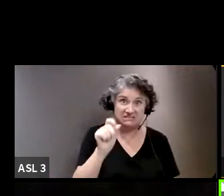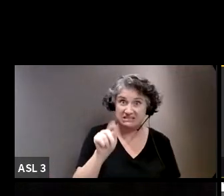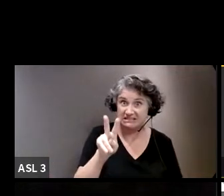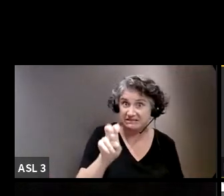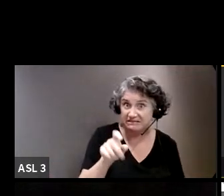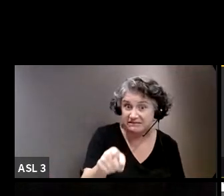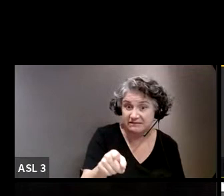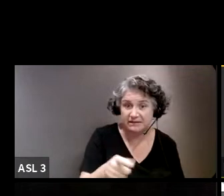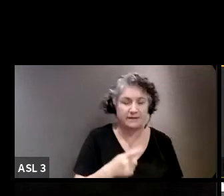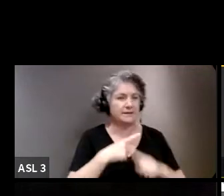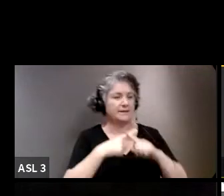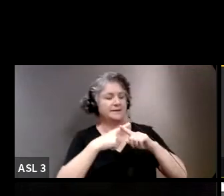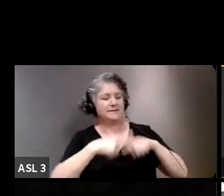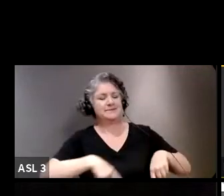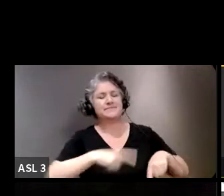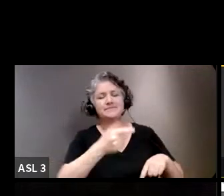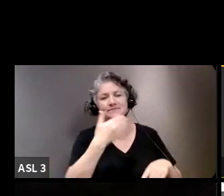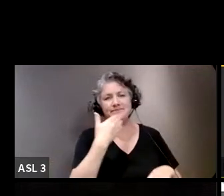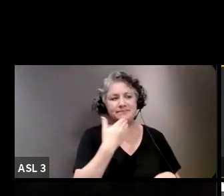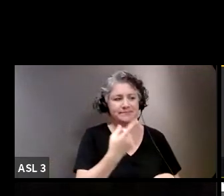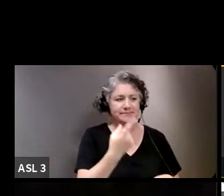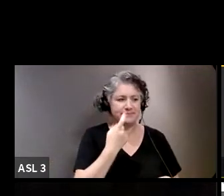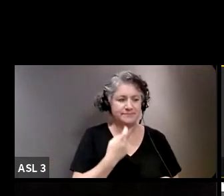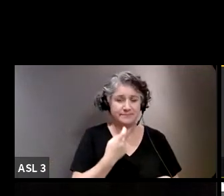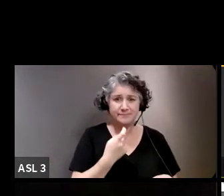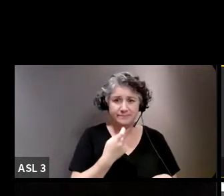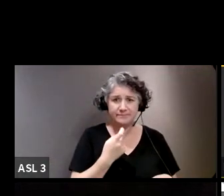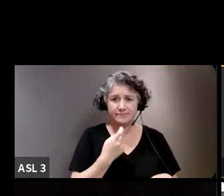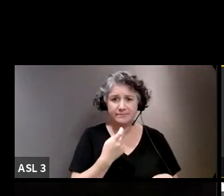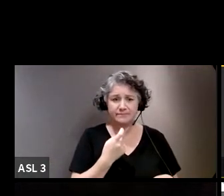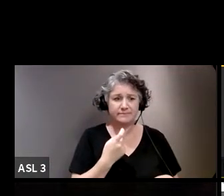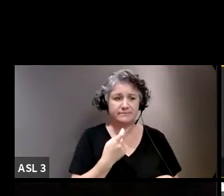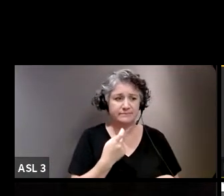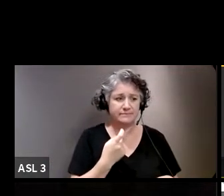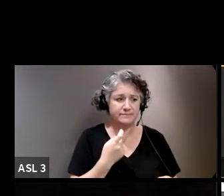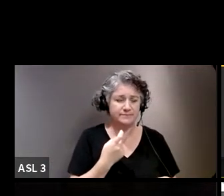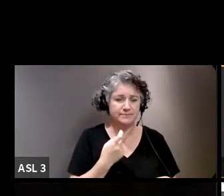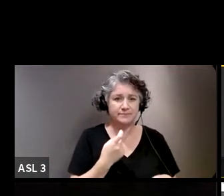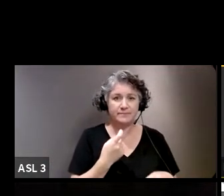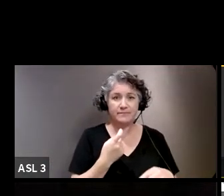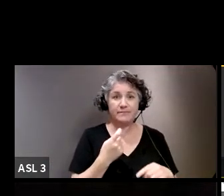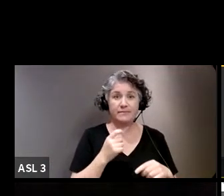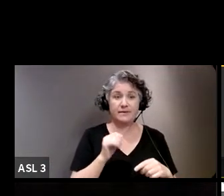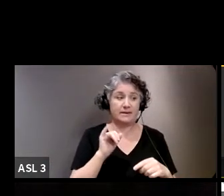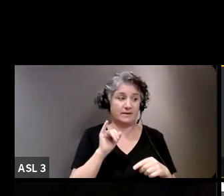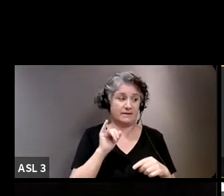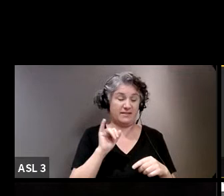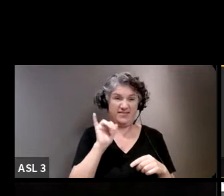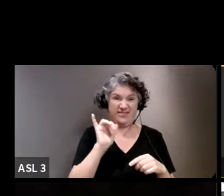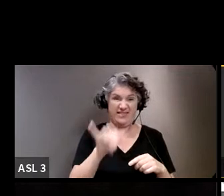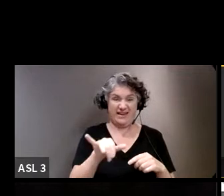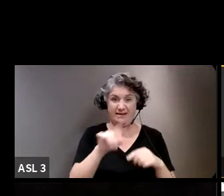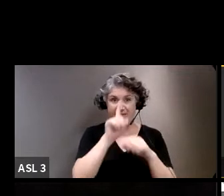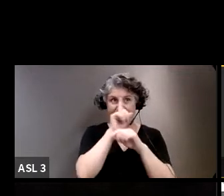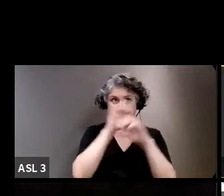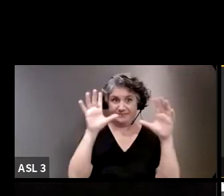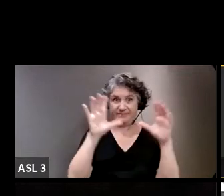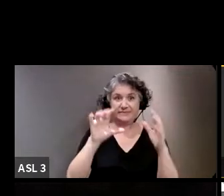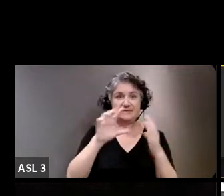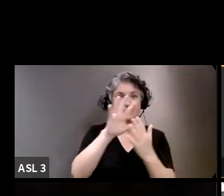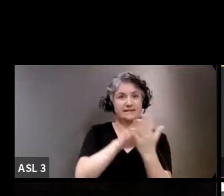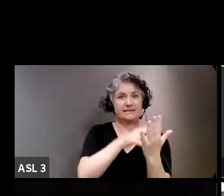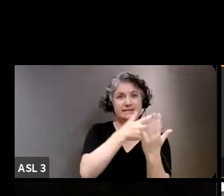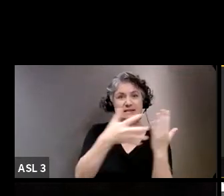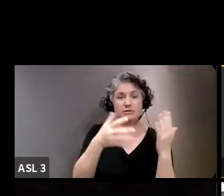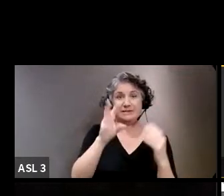get my mute yes thanks chief thanks for the question charging so um what that identifies in that table so it's table six you're referring